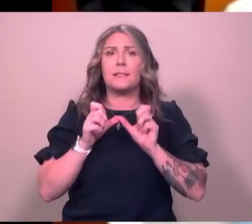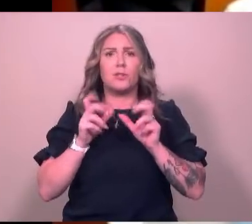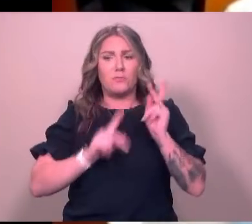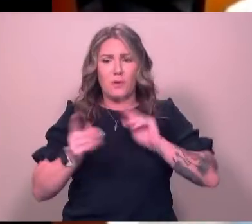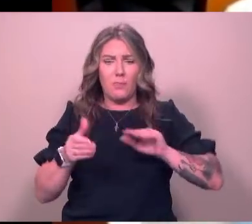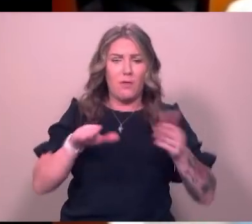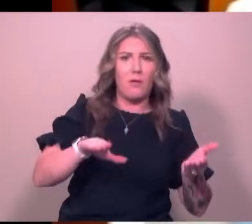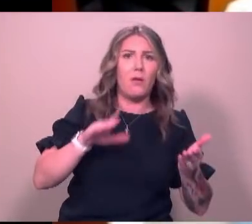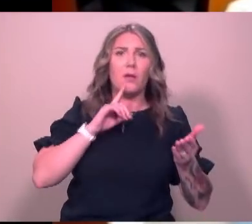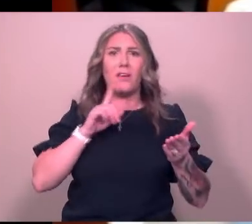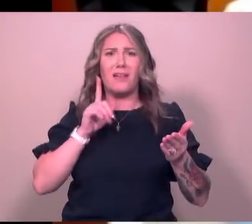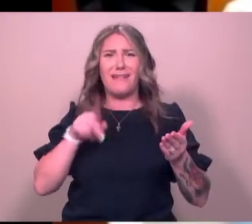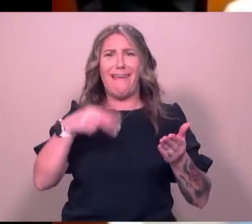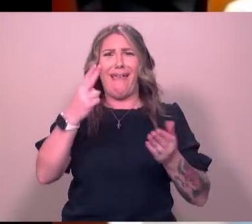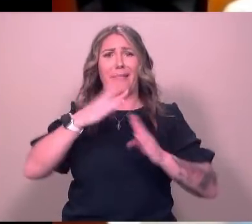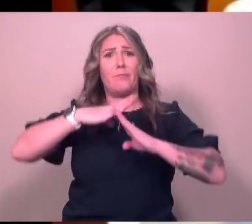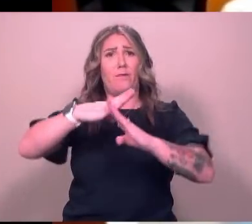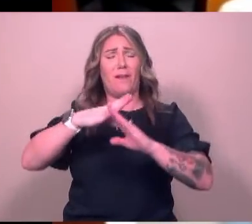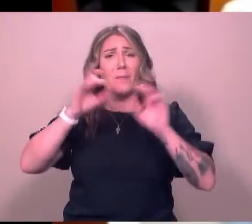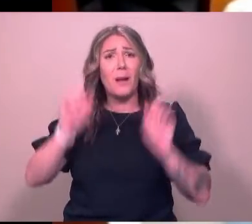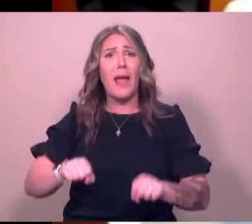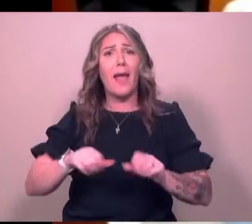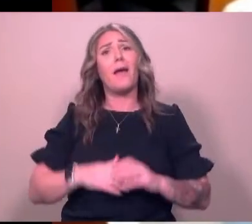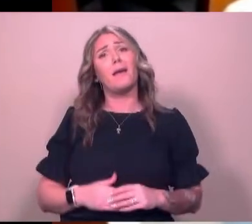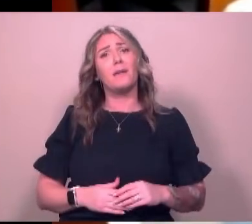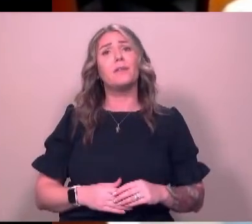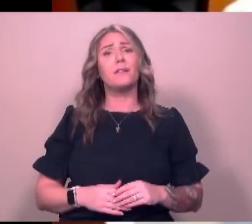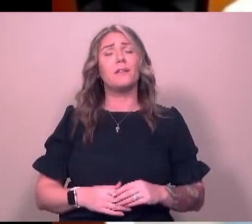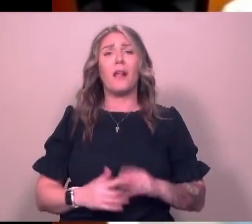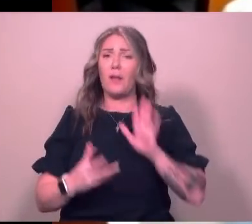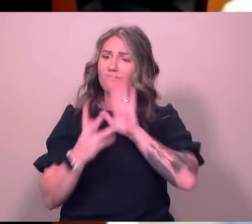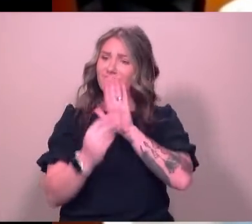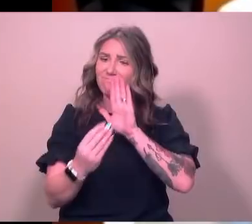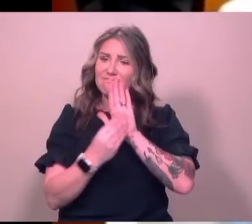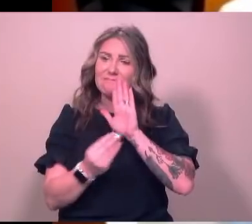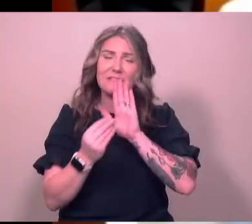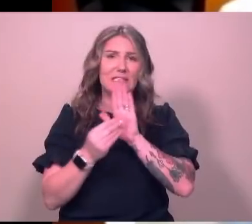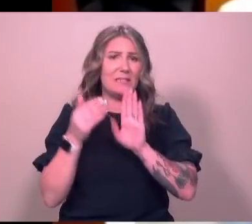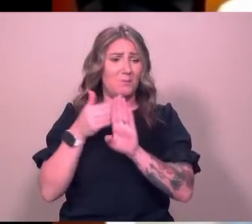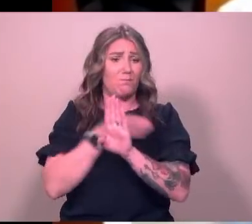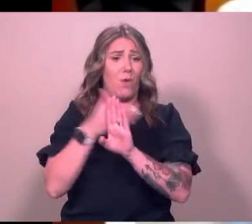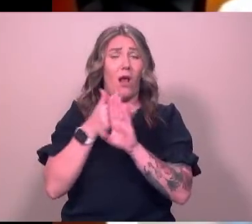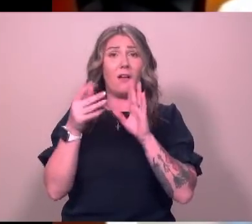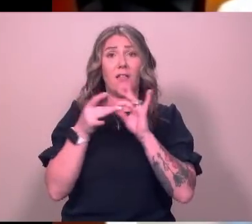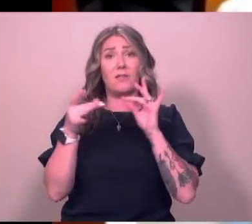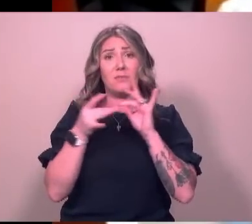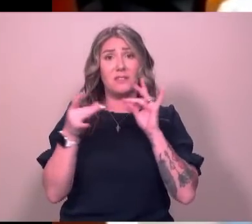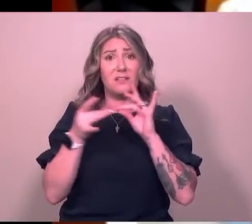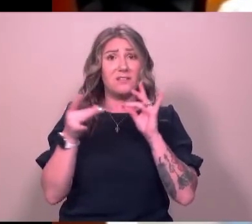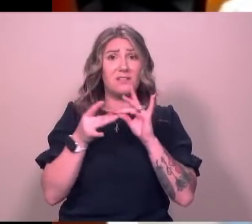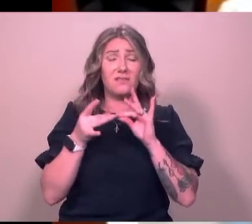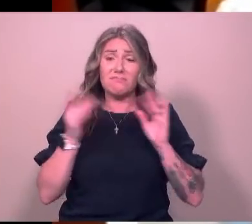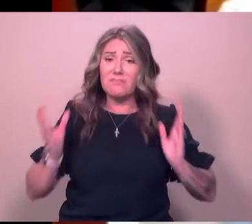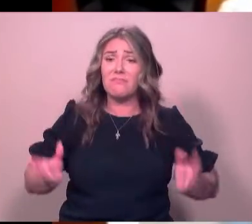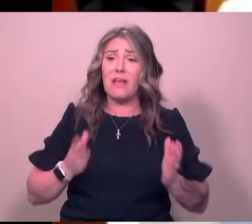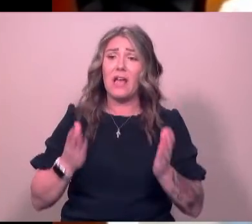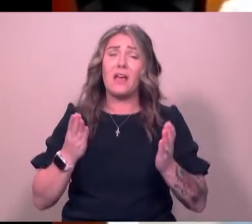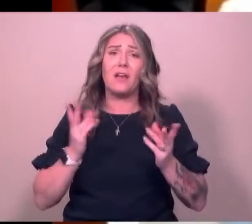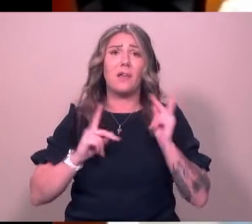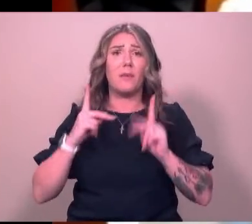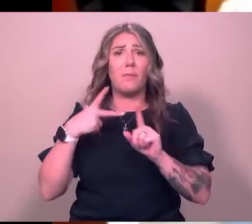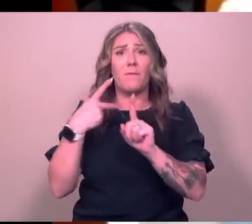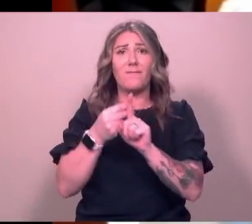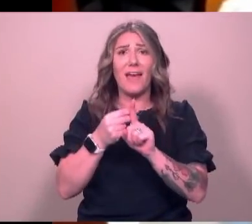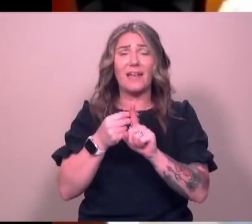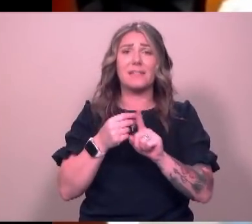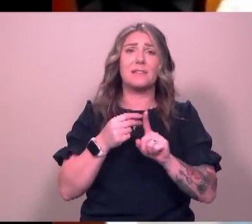that's very highly preventable. And so would echo the prior comments about, urging people to get